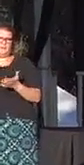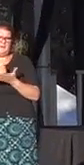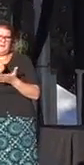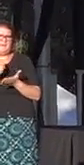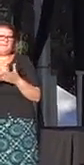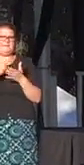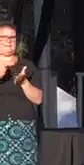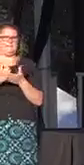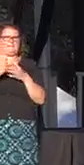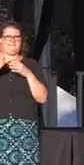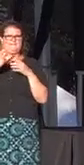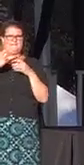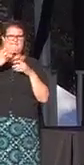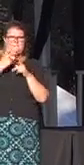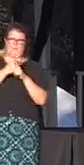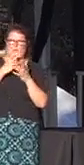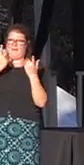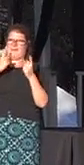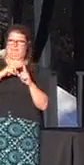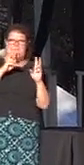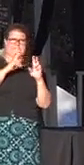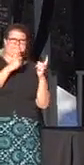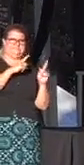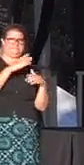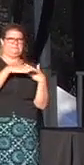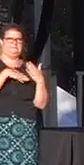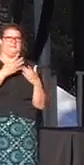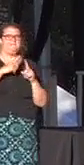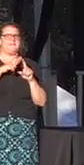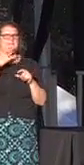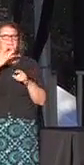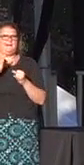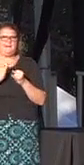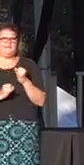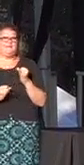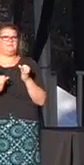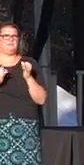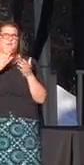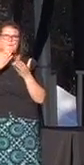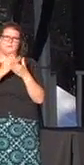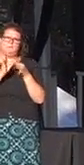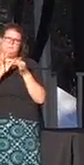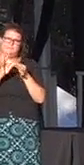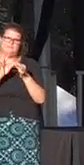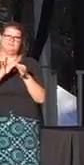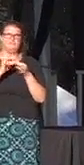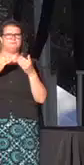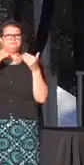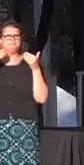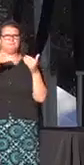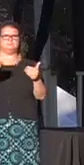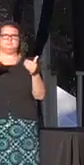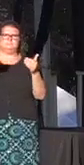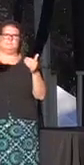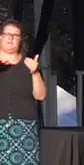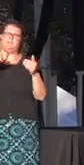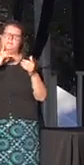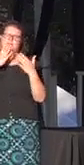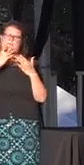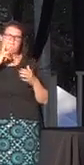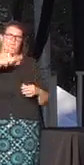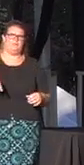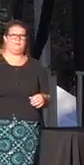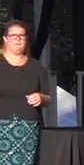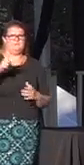us through what was a very difficult time, but ultimately ended with the sun shining brightly on us being here tonight. We're eternally grateful. Thank